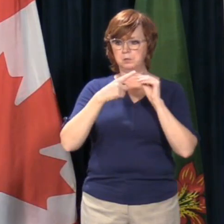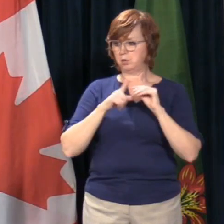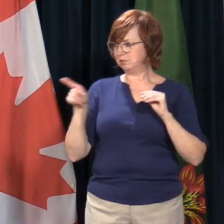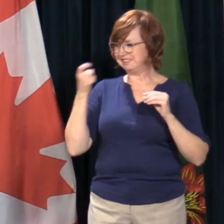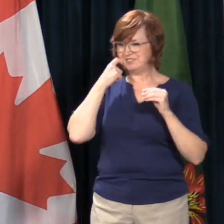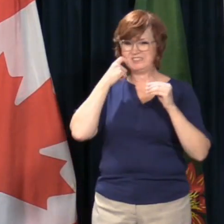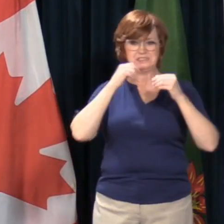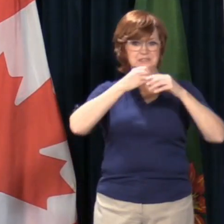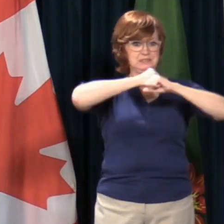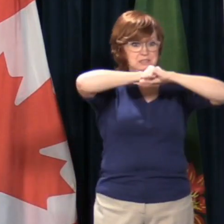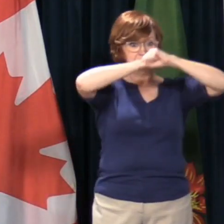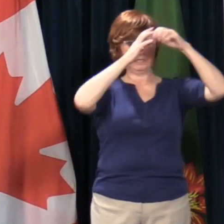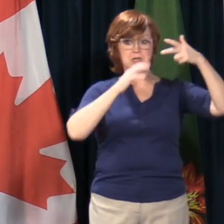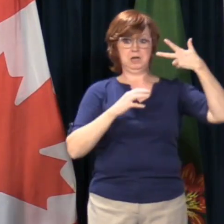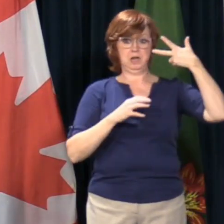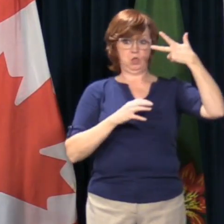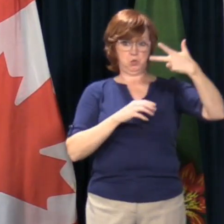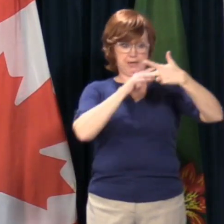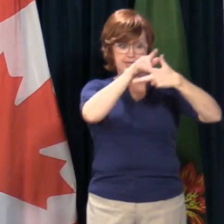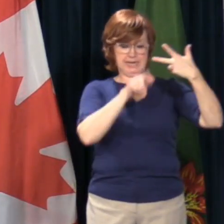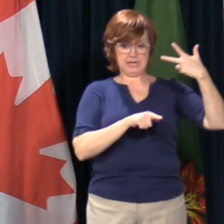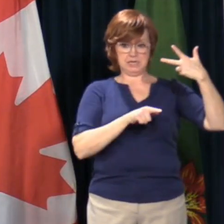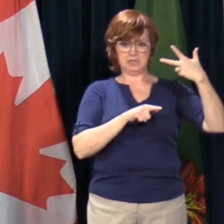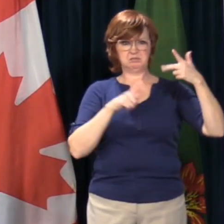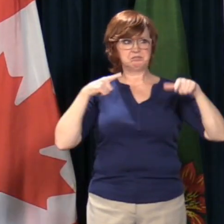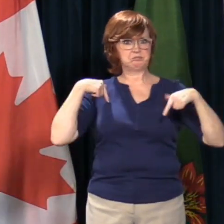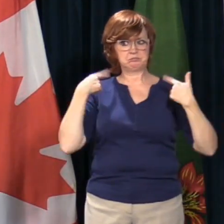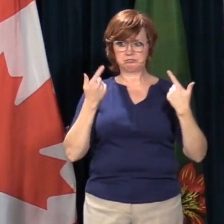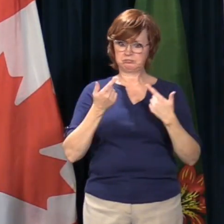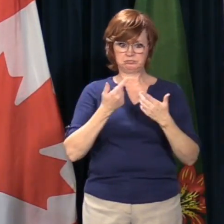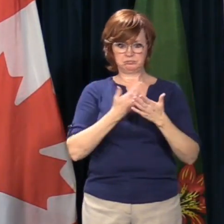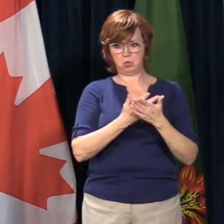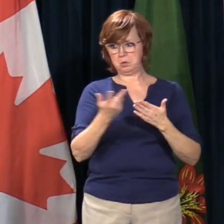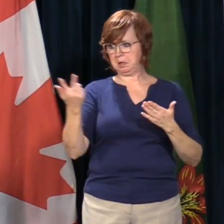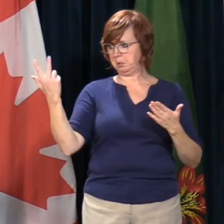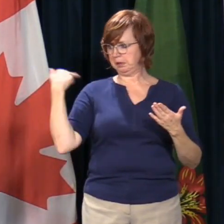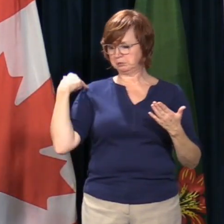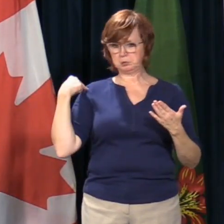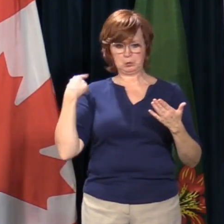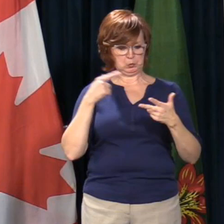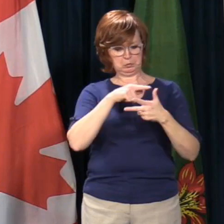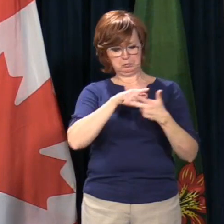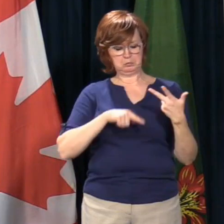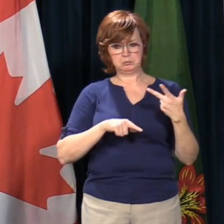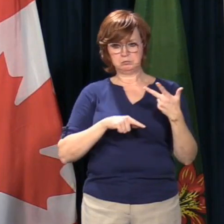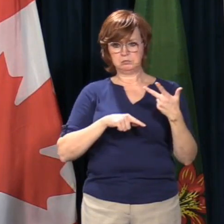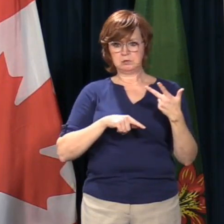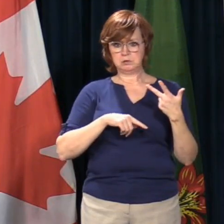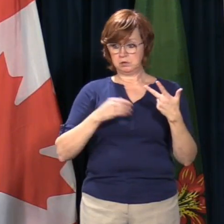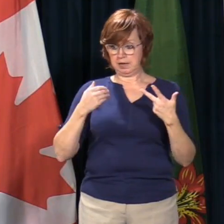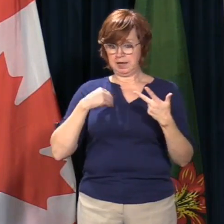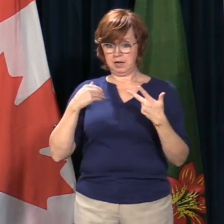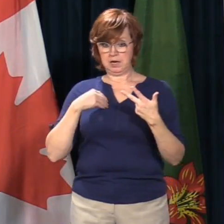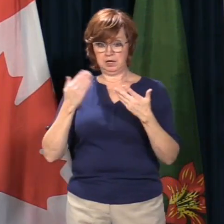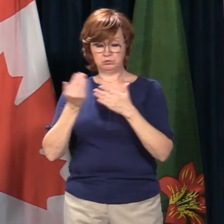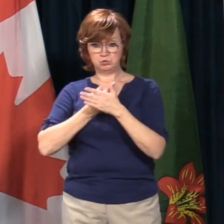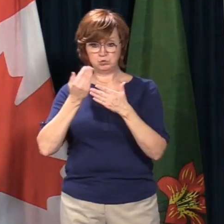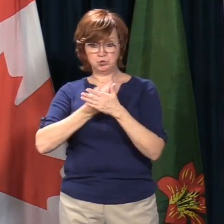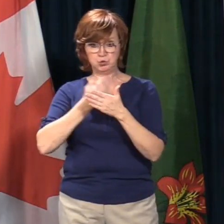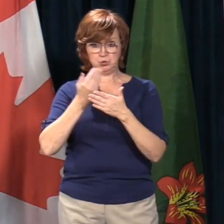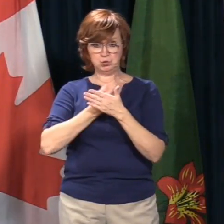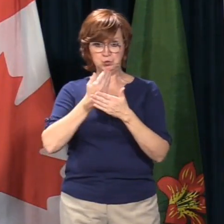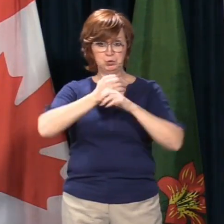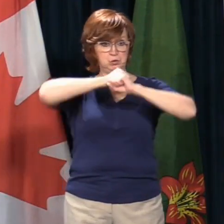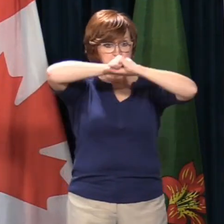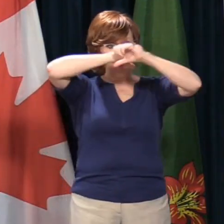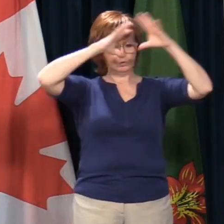few weeks since you kind of presented the modeling that you had to the province. Is there any new modeling? Will new modeling be